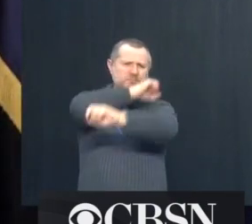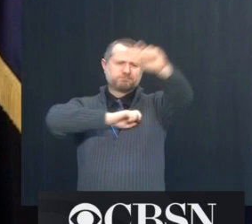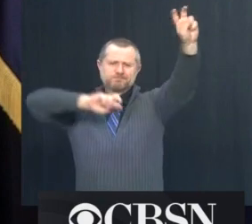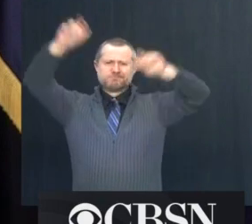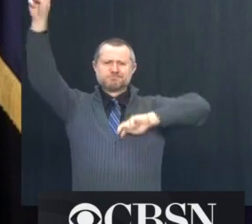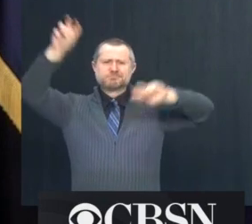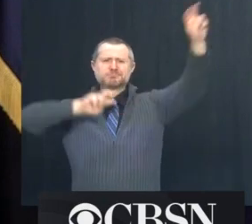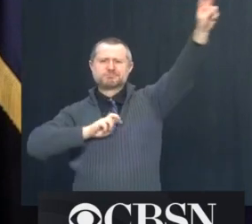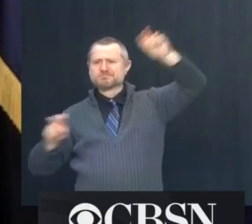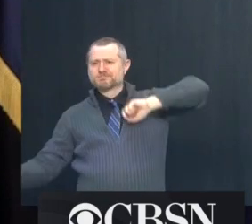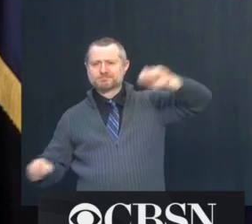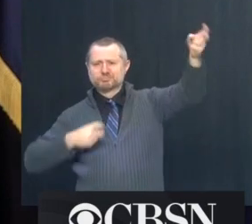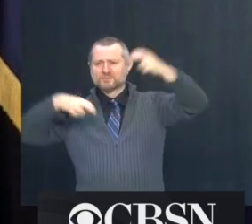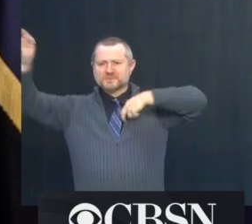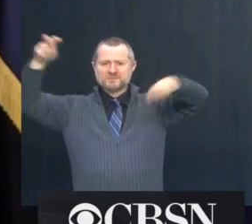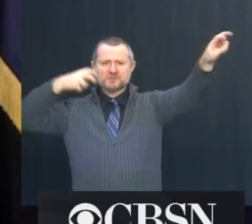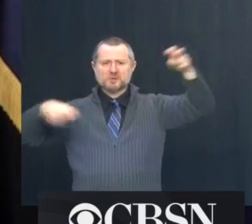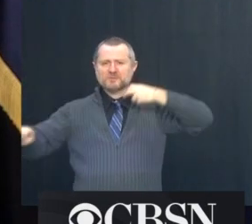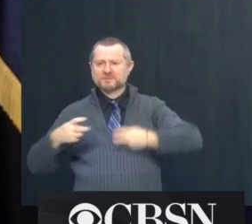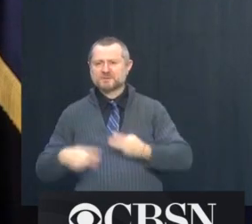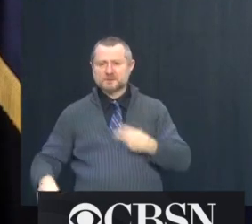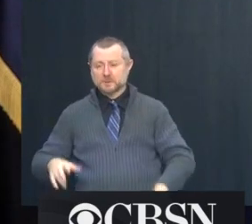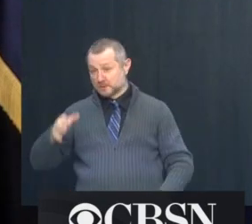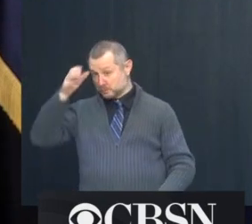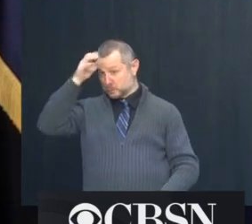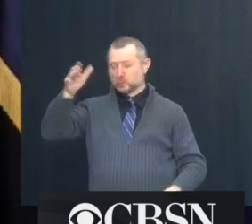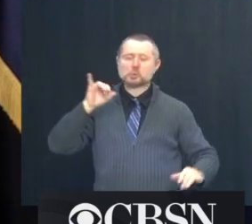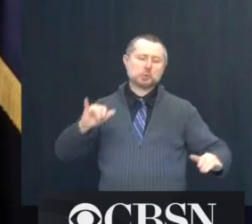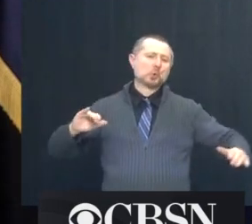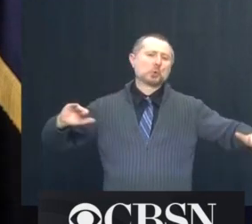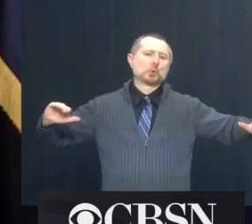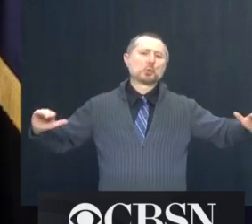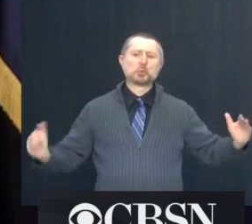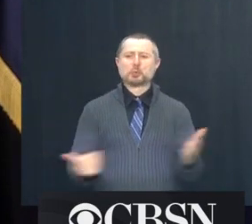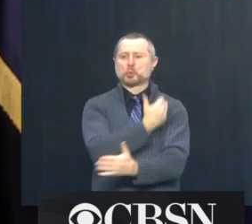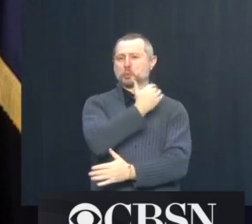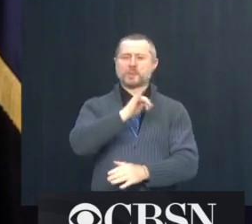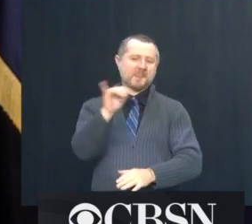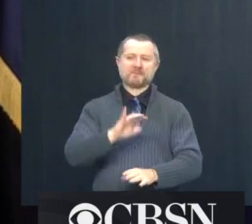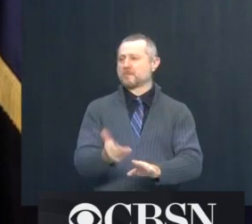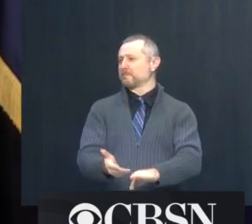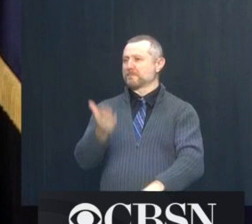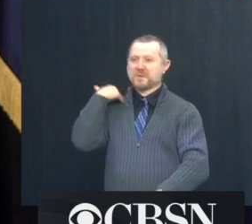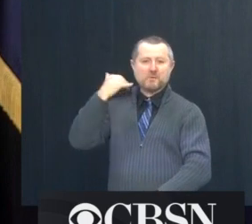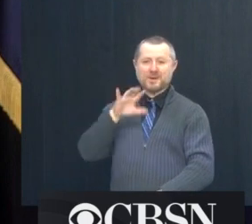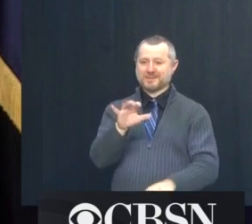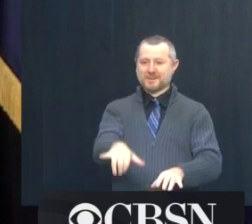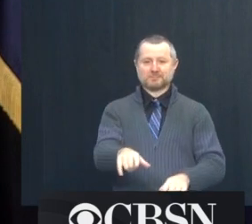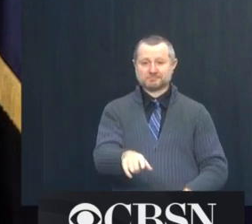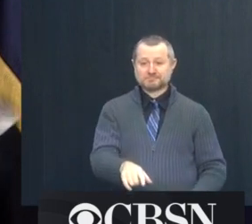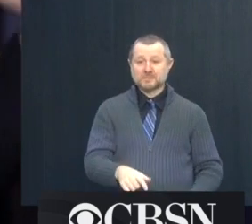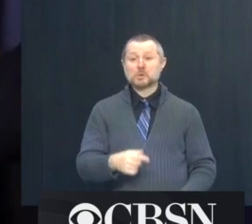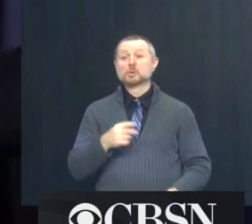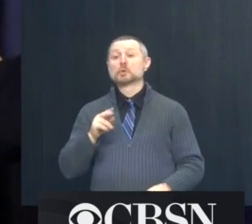a wholly inconceivable concept. You know, I'm going to take Northwell people and send